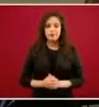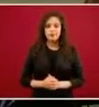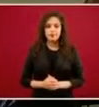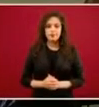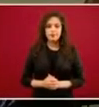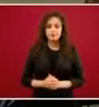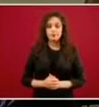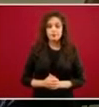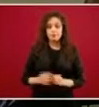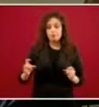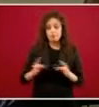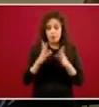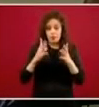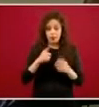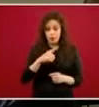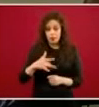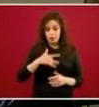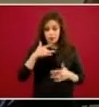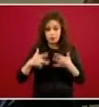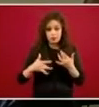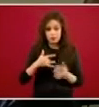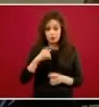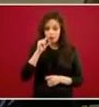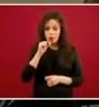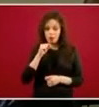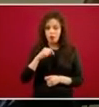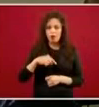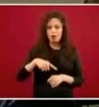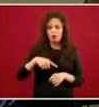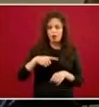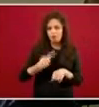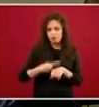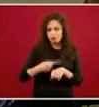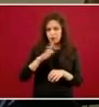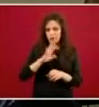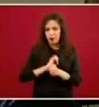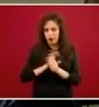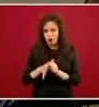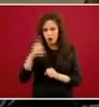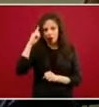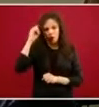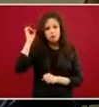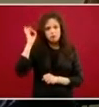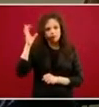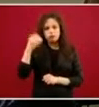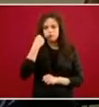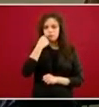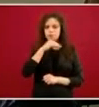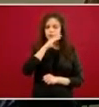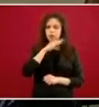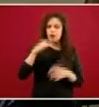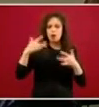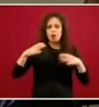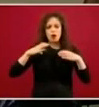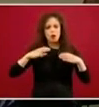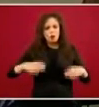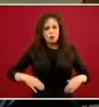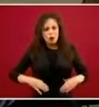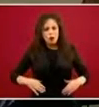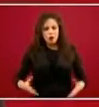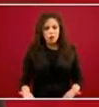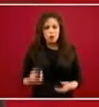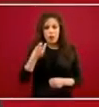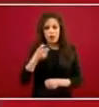previous cases of diabetic patients, then you should be especially aware. Remember, the